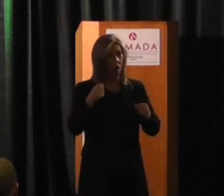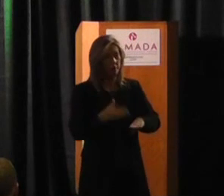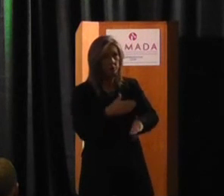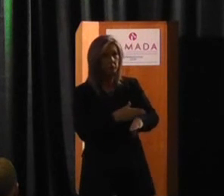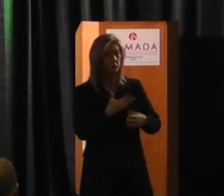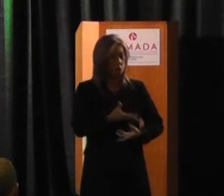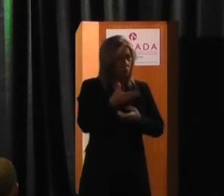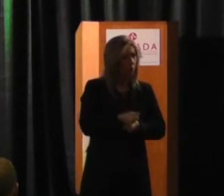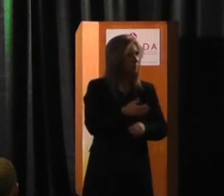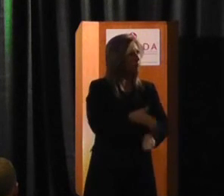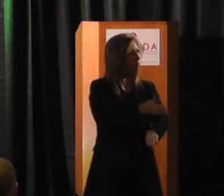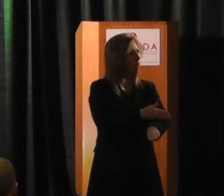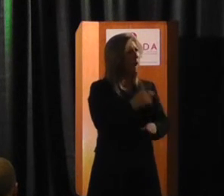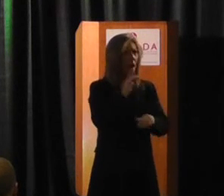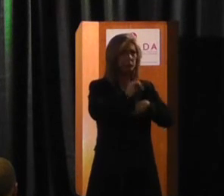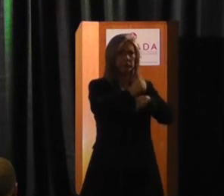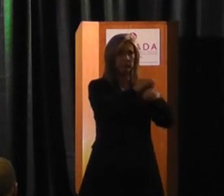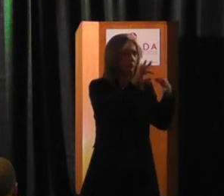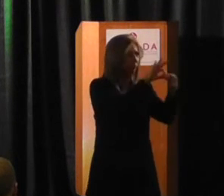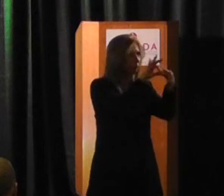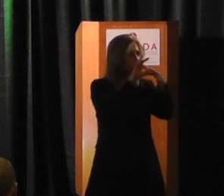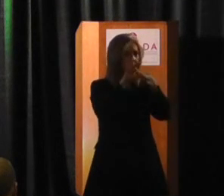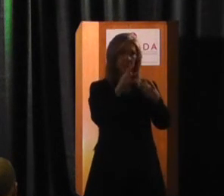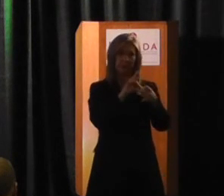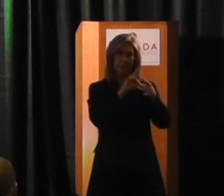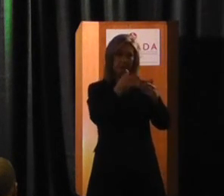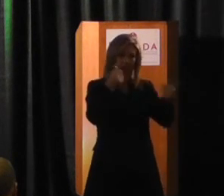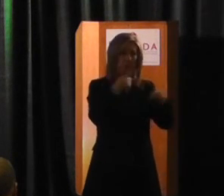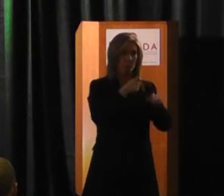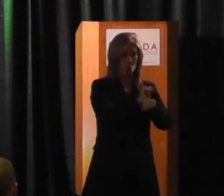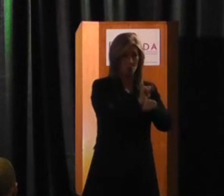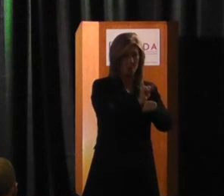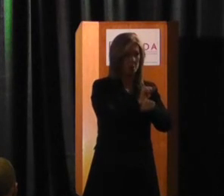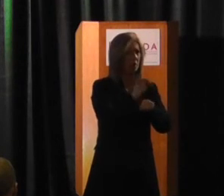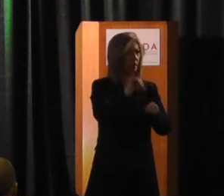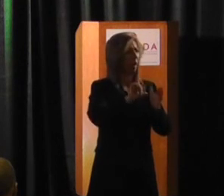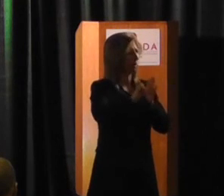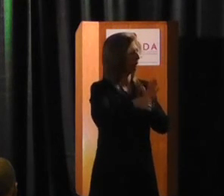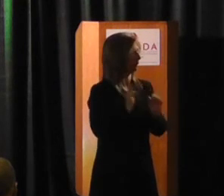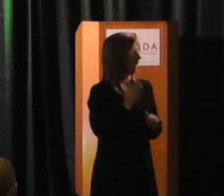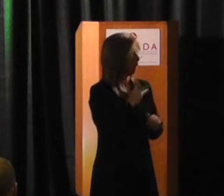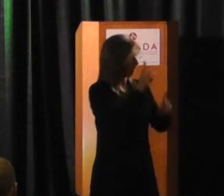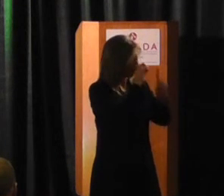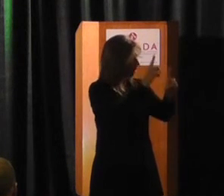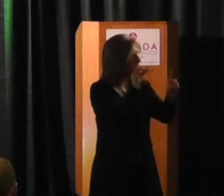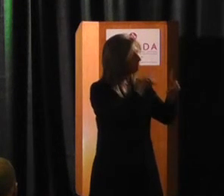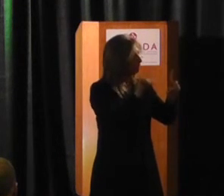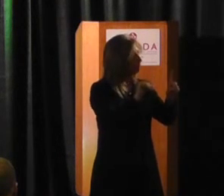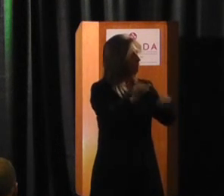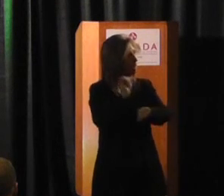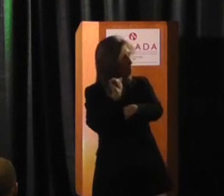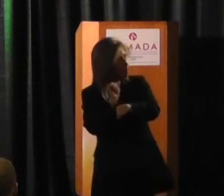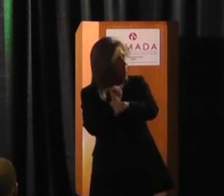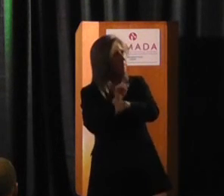and relationships were being formed outside of work. It highlighted for us that being employed was a driver to ensuring a good quality life. We